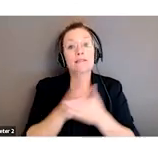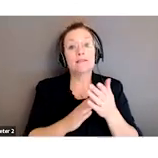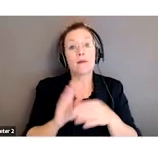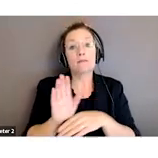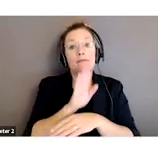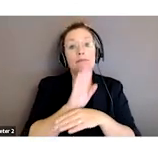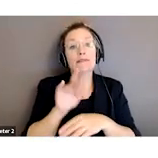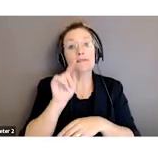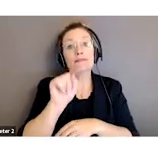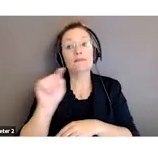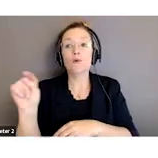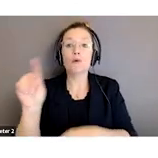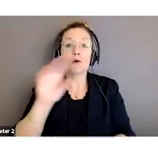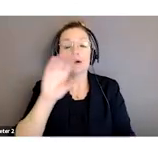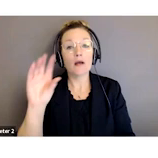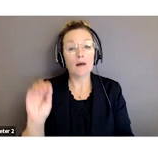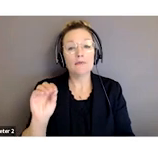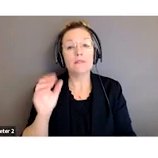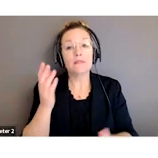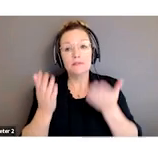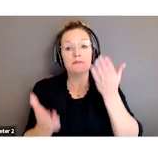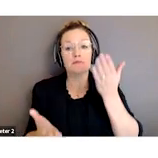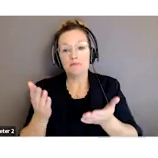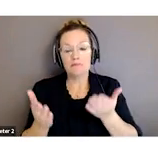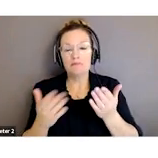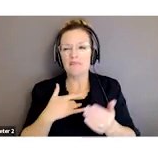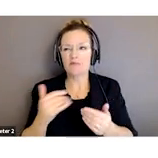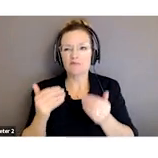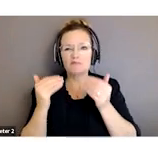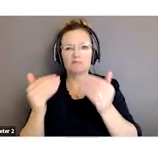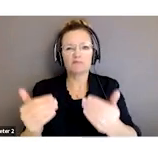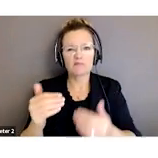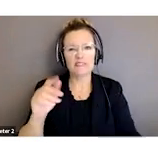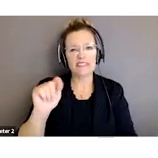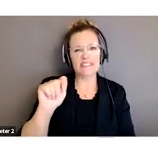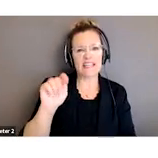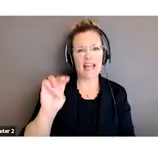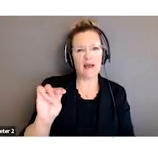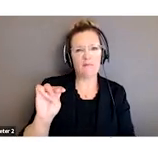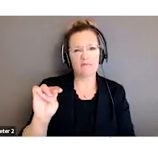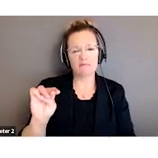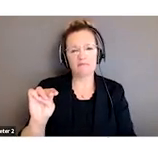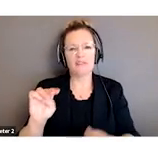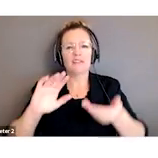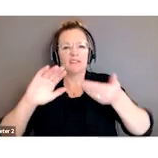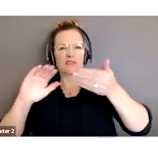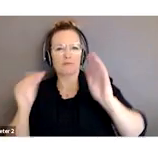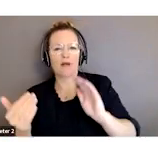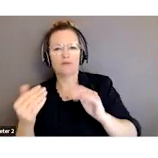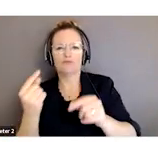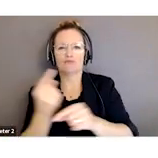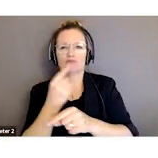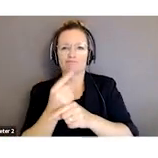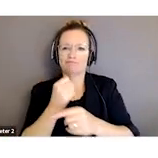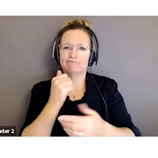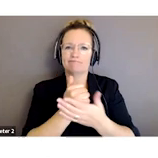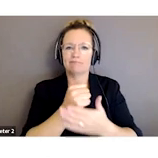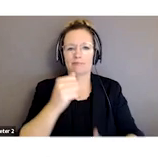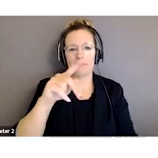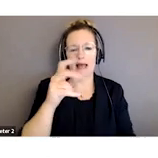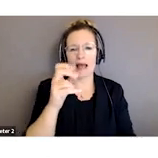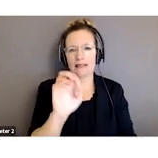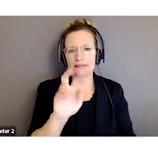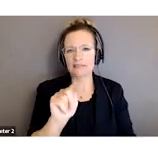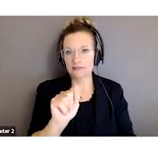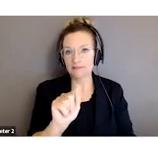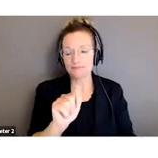of businesses may benefit more from trademark protection than they would from patent protection, for example. And the example I've chosen to highlight to you